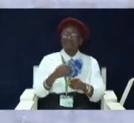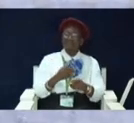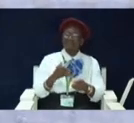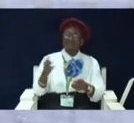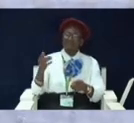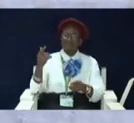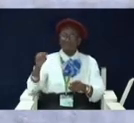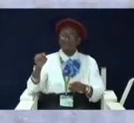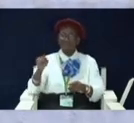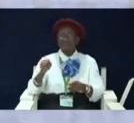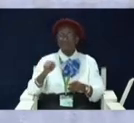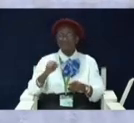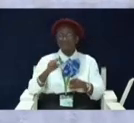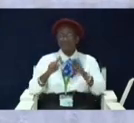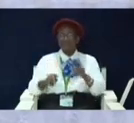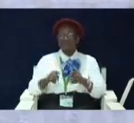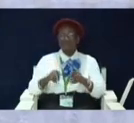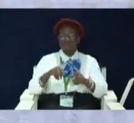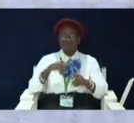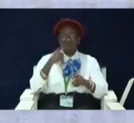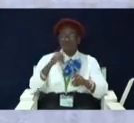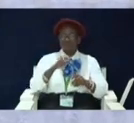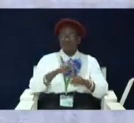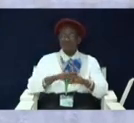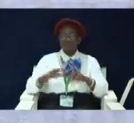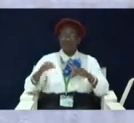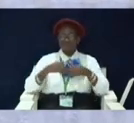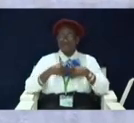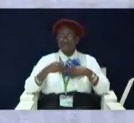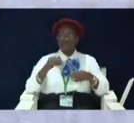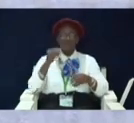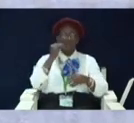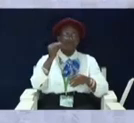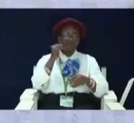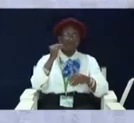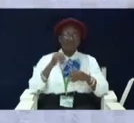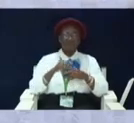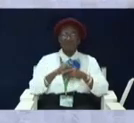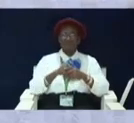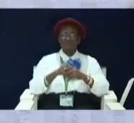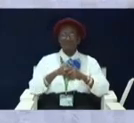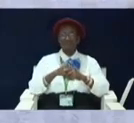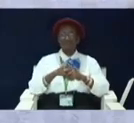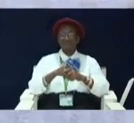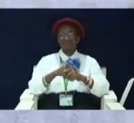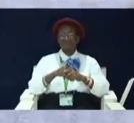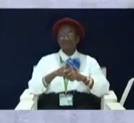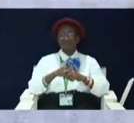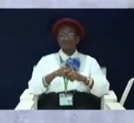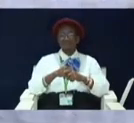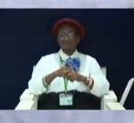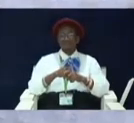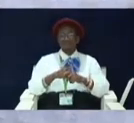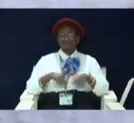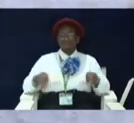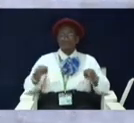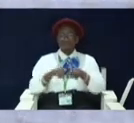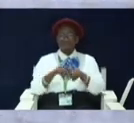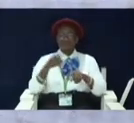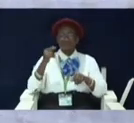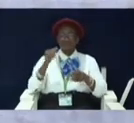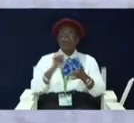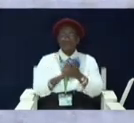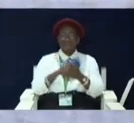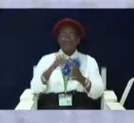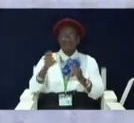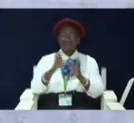destitute. Olomuki igba oyipada fun obirin alaini yen. So that the creditors